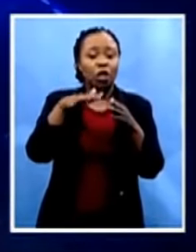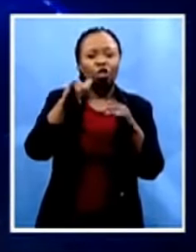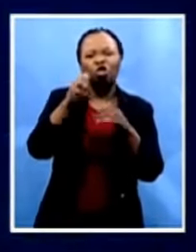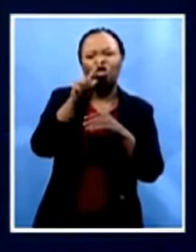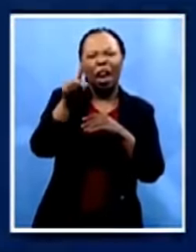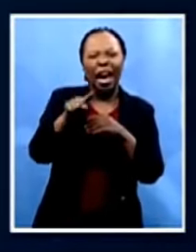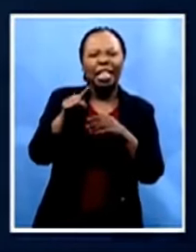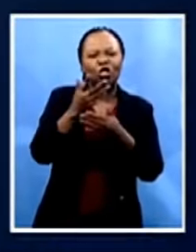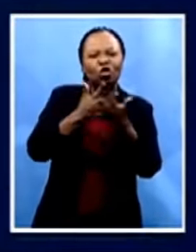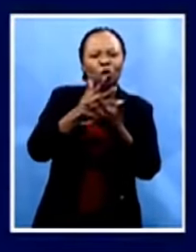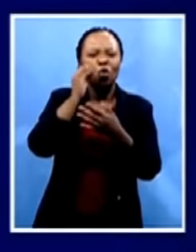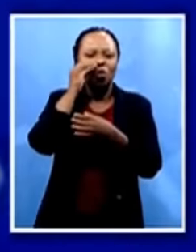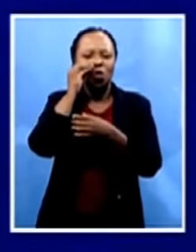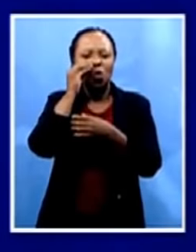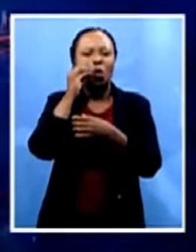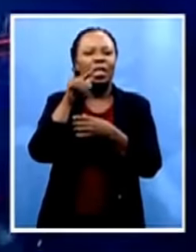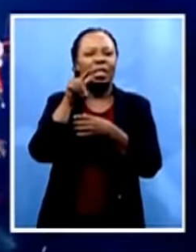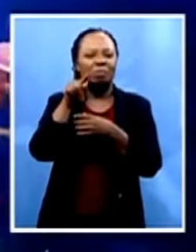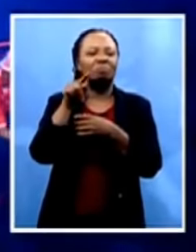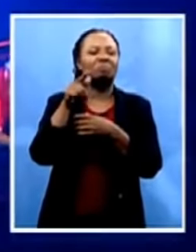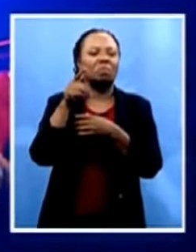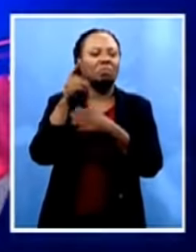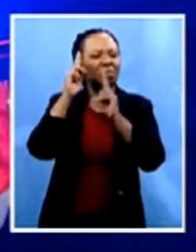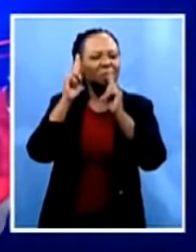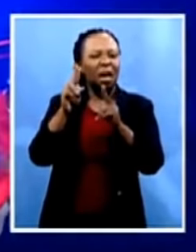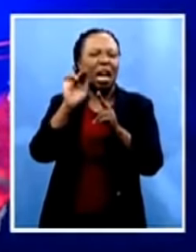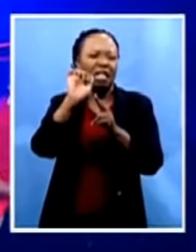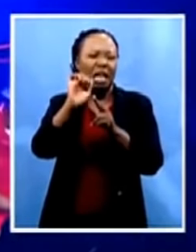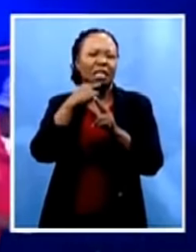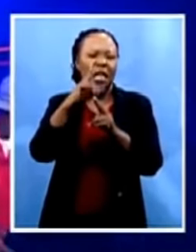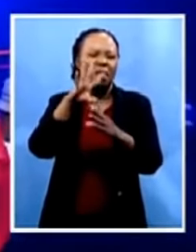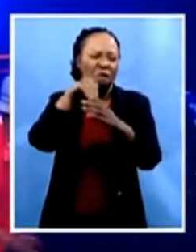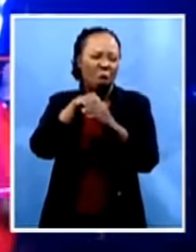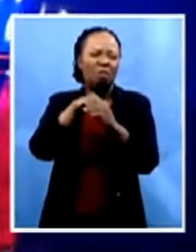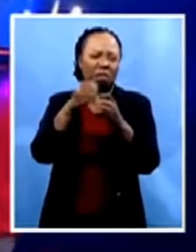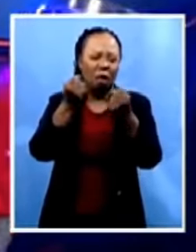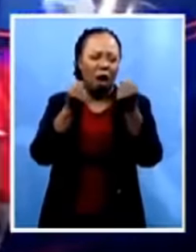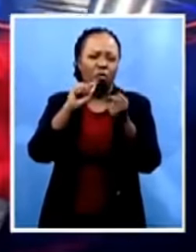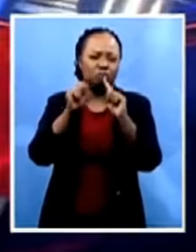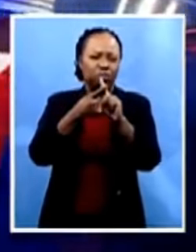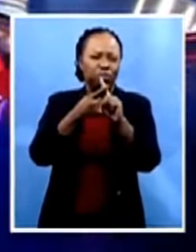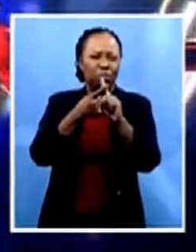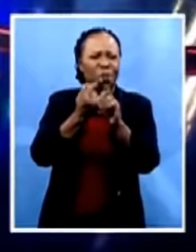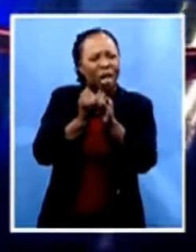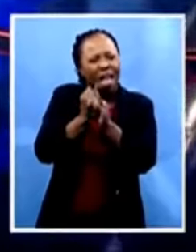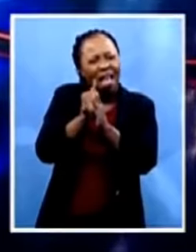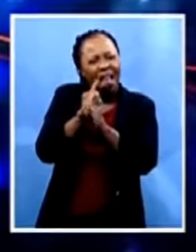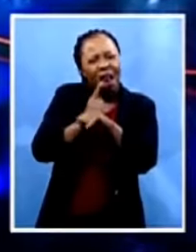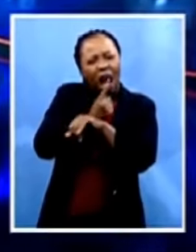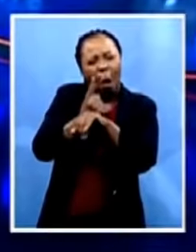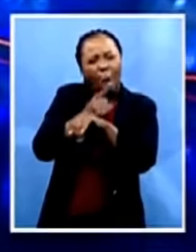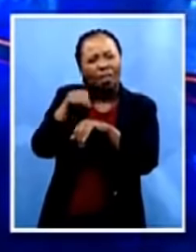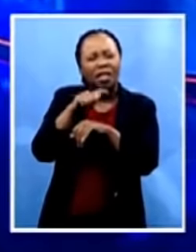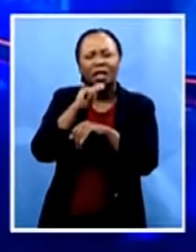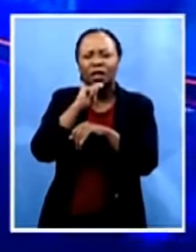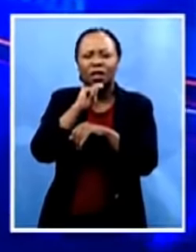his passing, saying he was involved in a car accident in the early hours of this morning. Stay tuned to the agenda. We'll have much